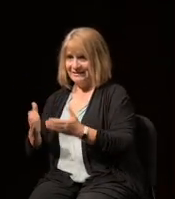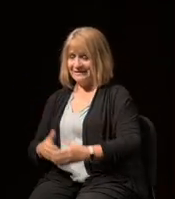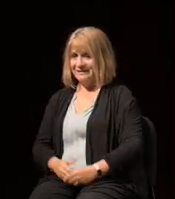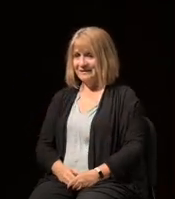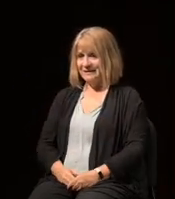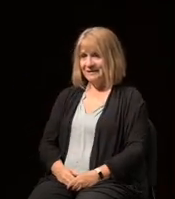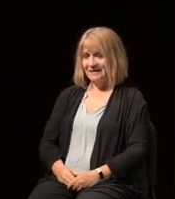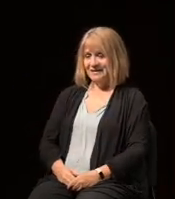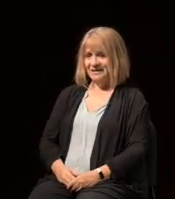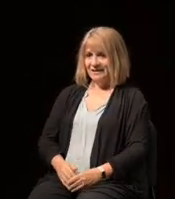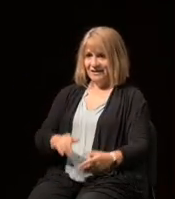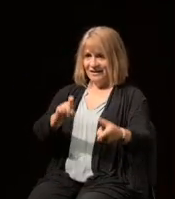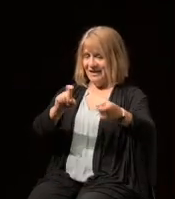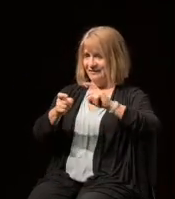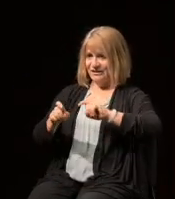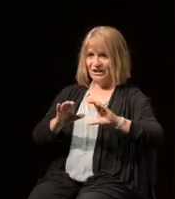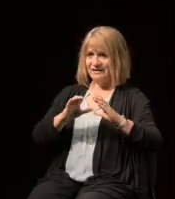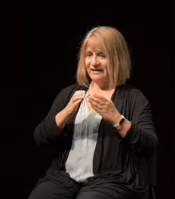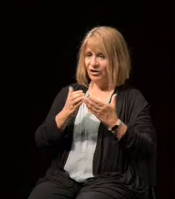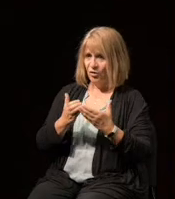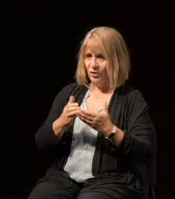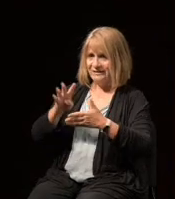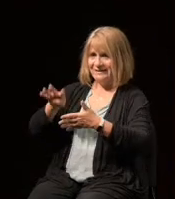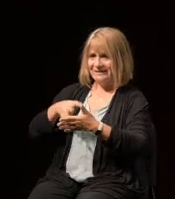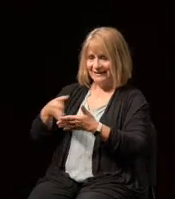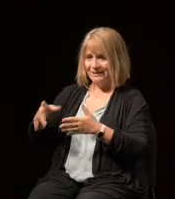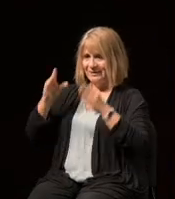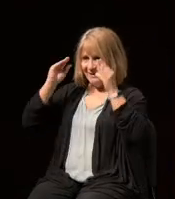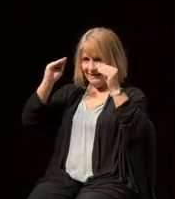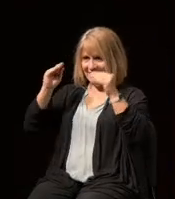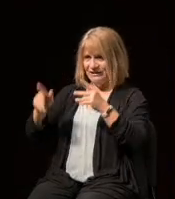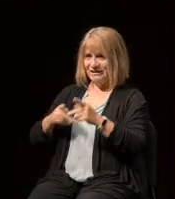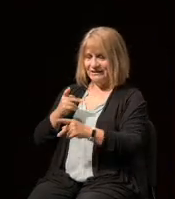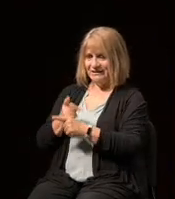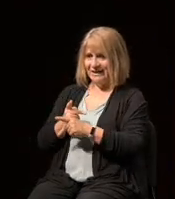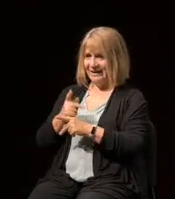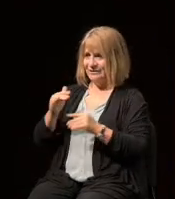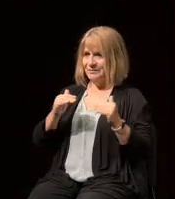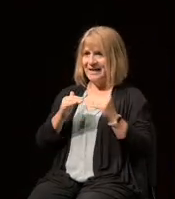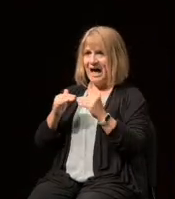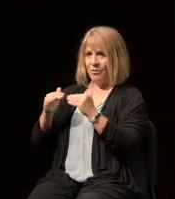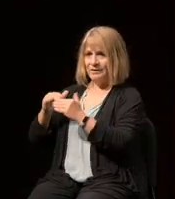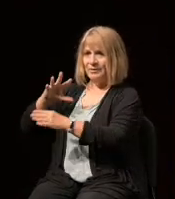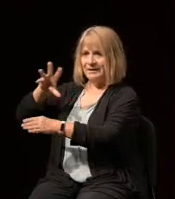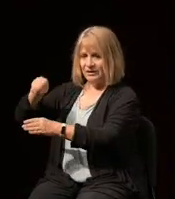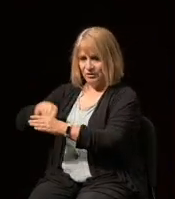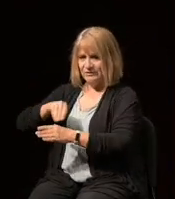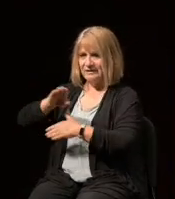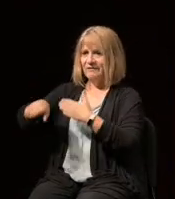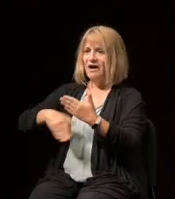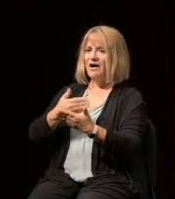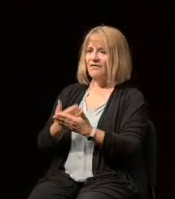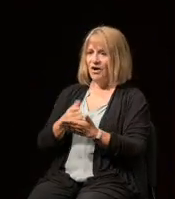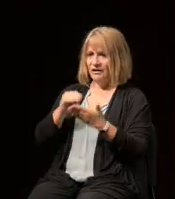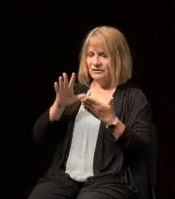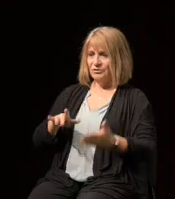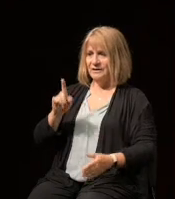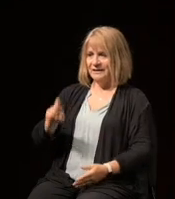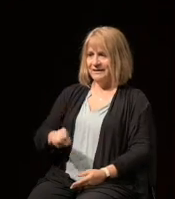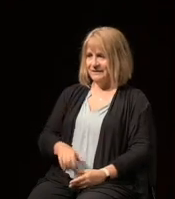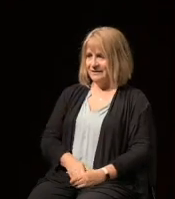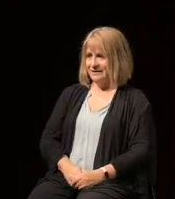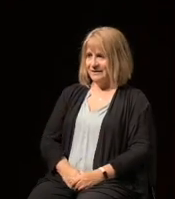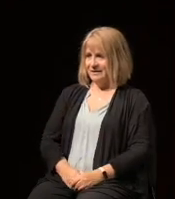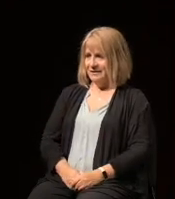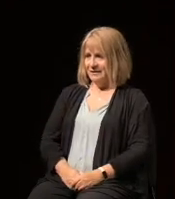Has adjusted their course, syllabus, and teaching style to be equitable and inclusive of all student needs.